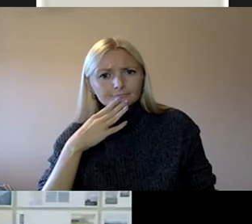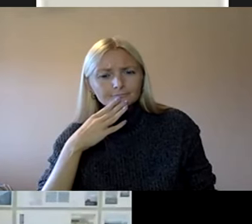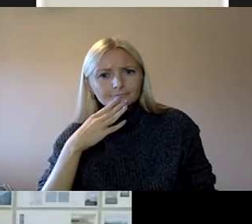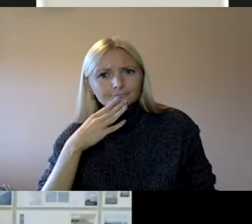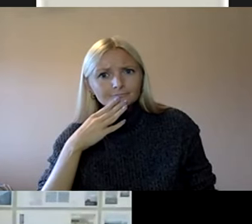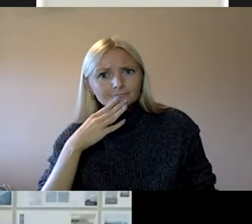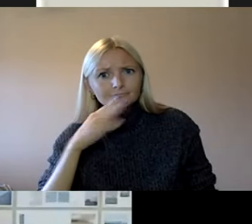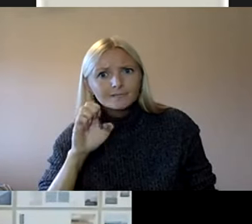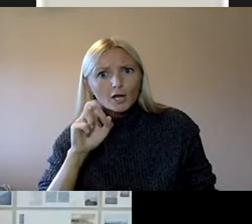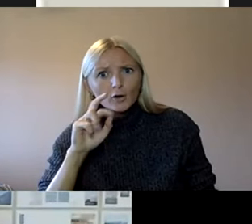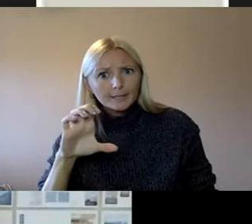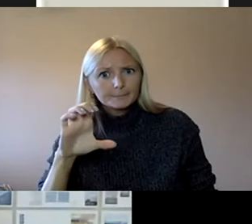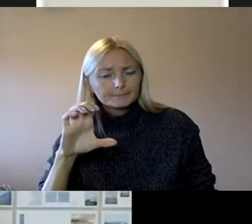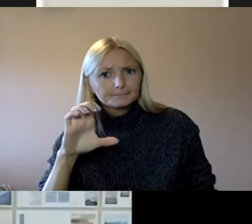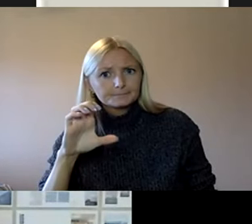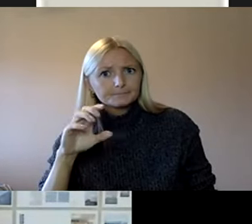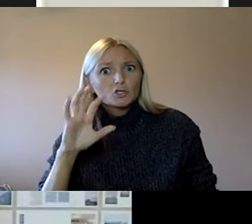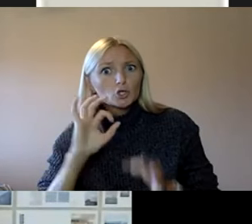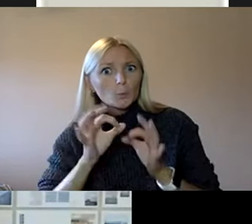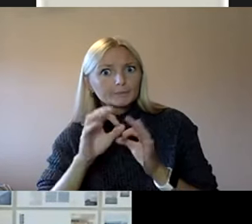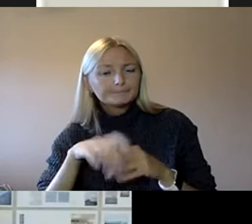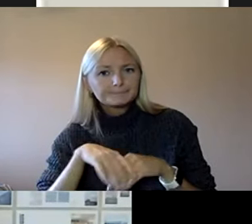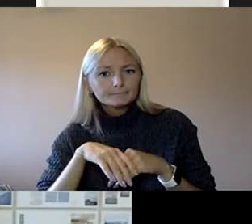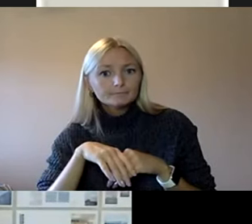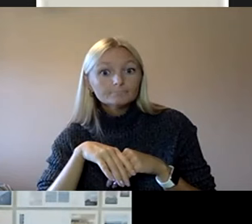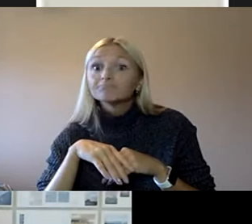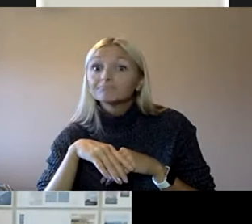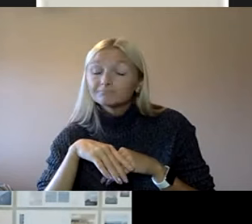I think Dominique would like to say something. Yes, sure. Sure.